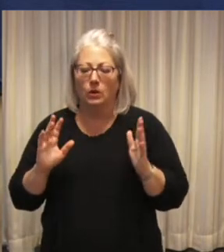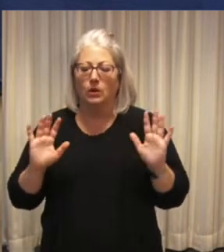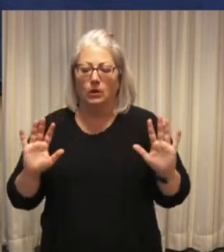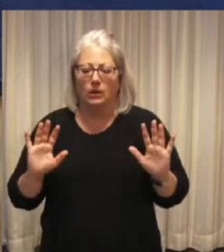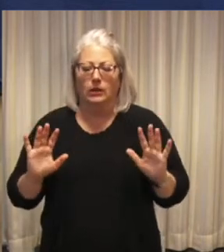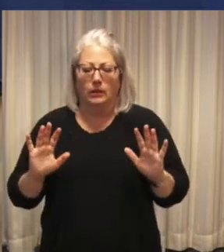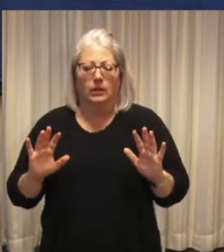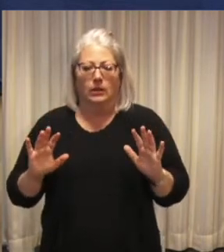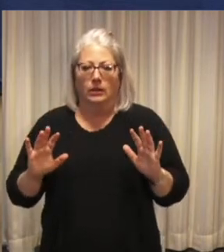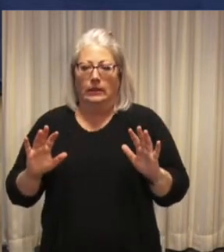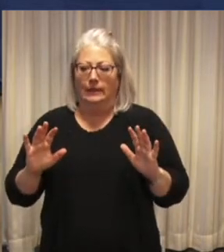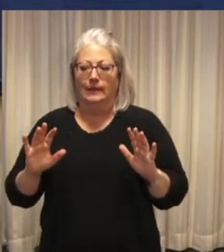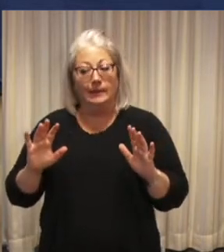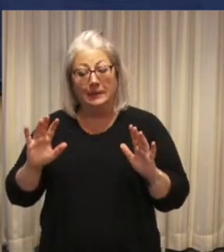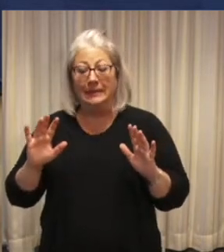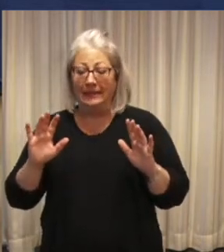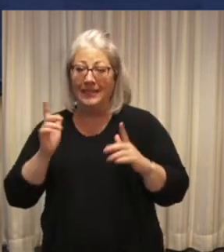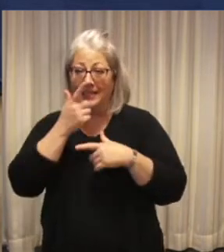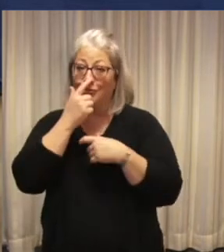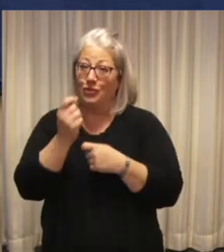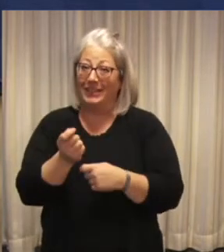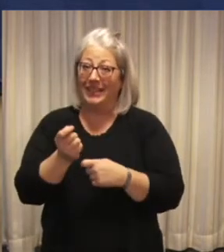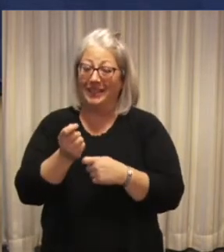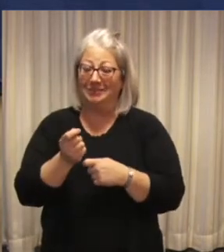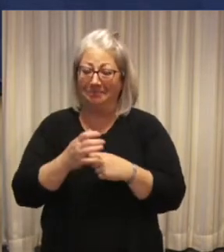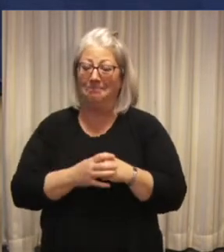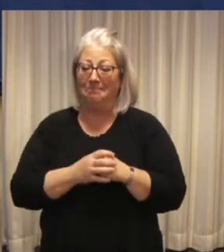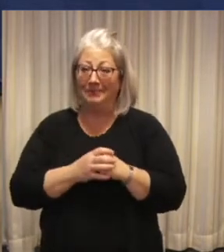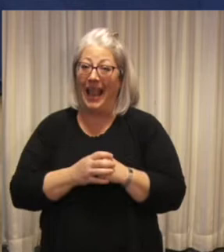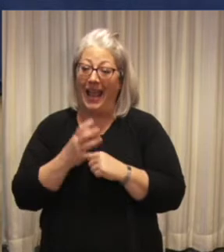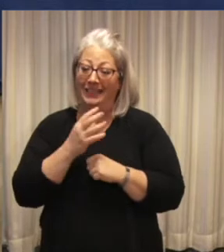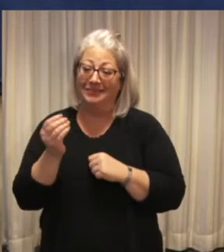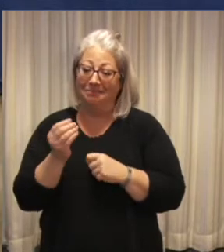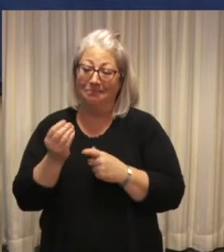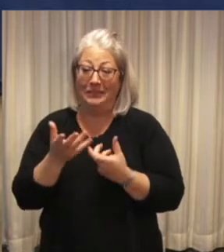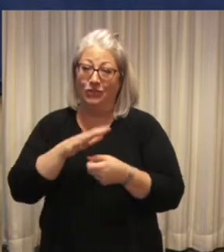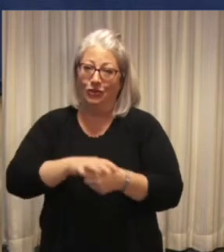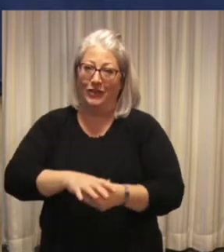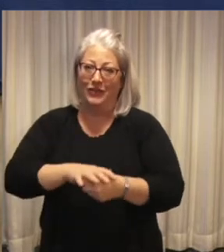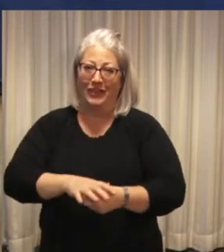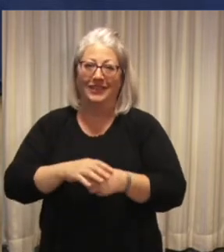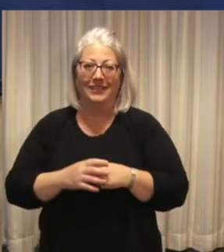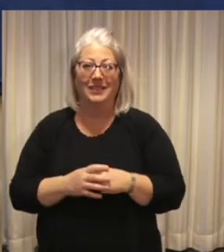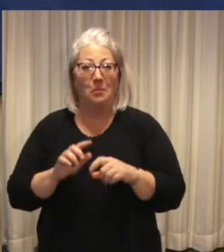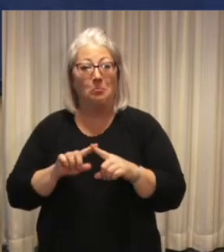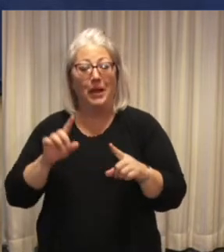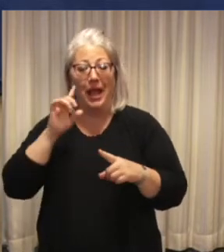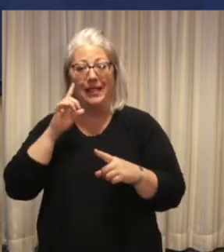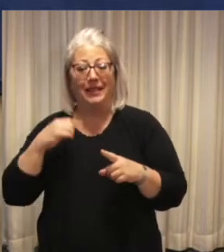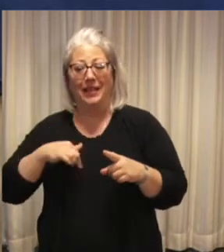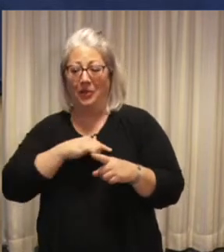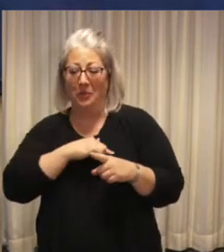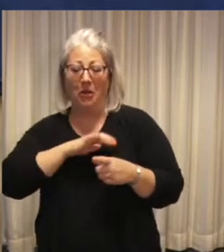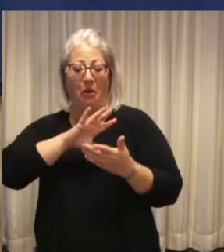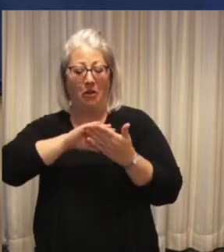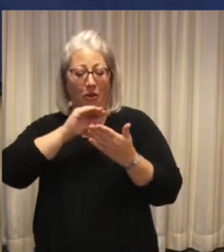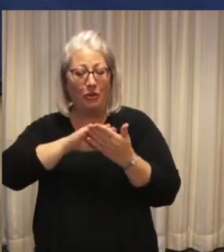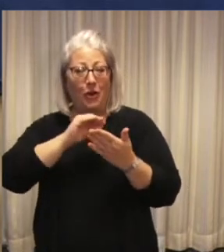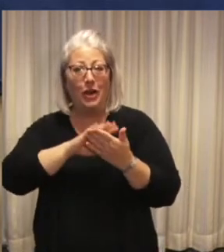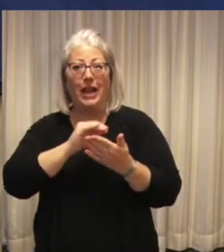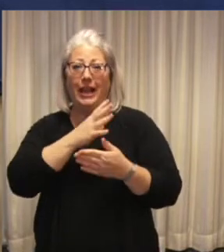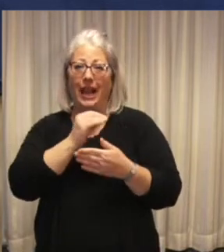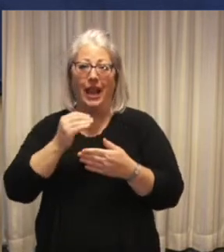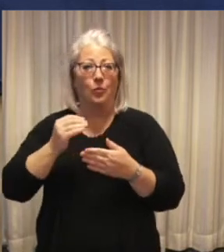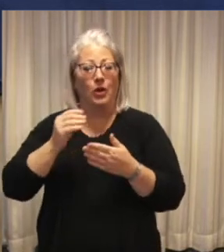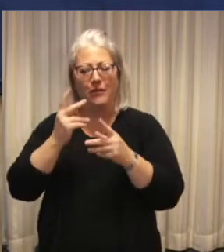It's been interesting. It's been stressful. But I think we're learning and we're understanding who we serve